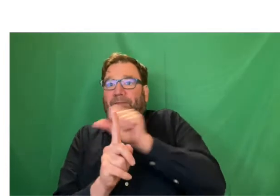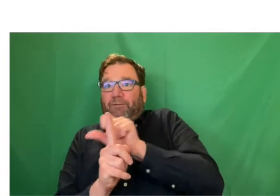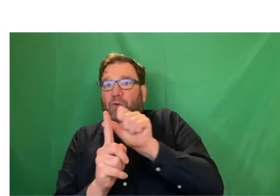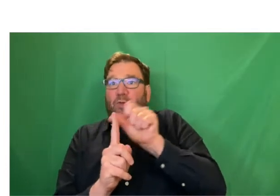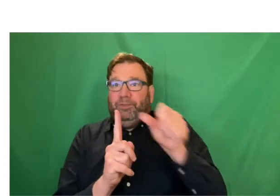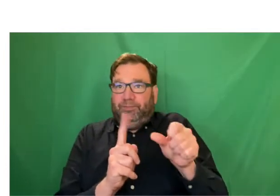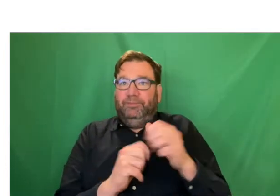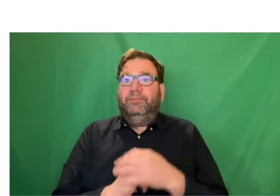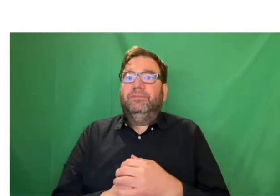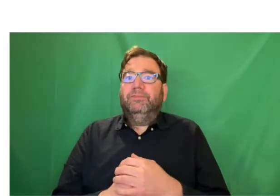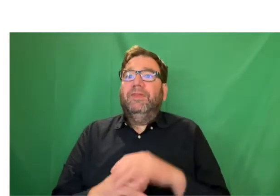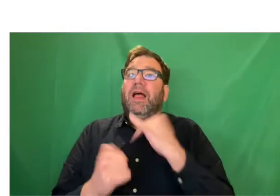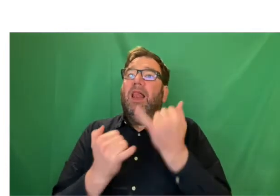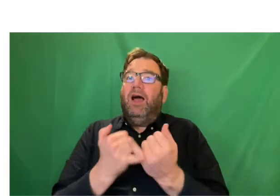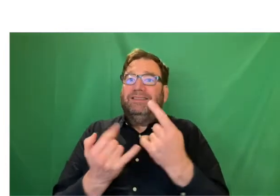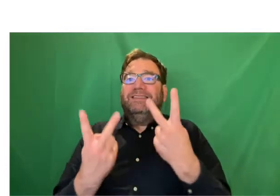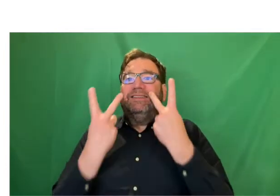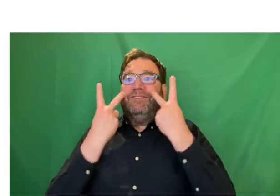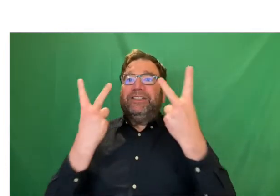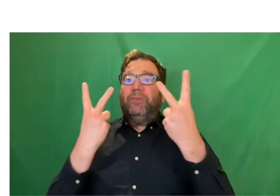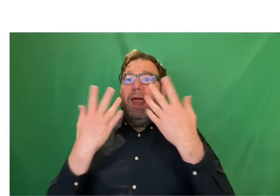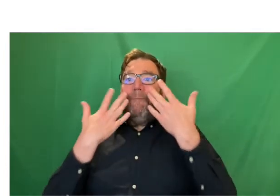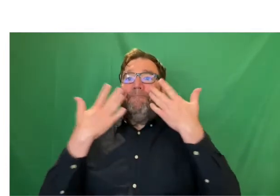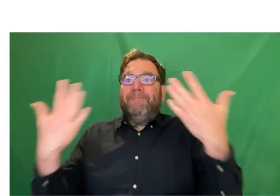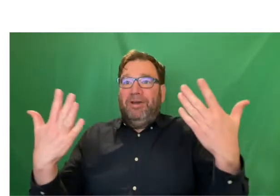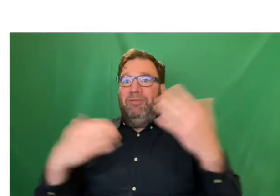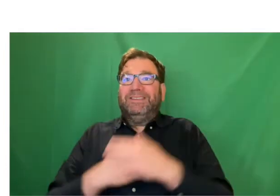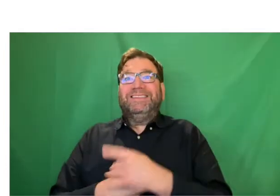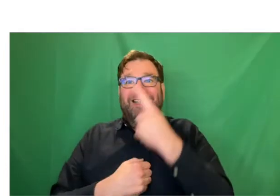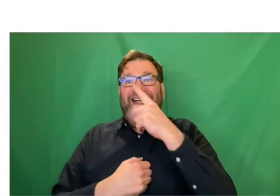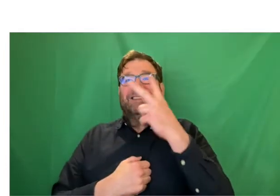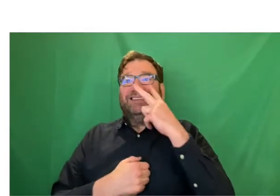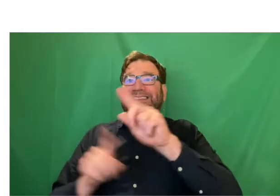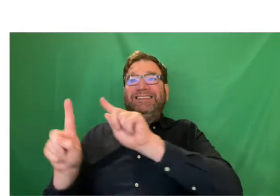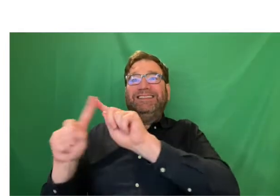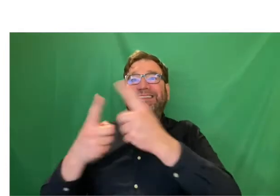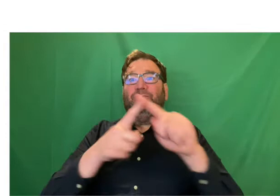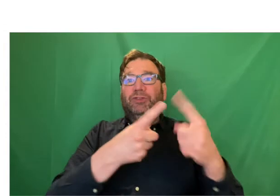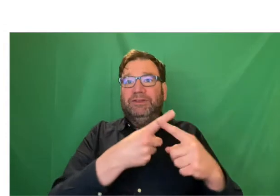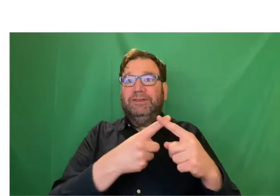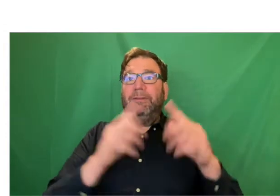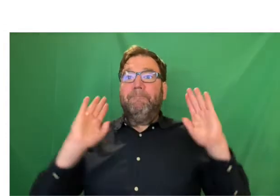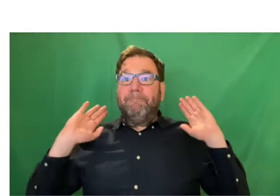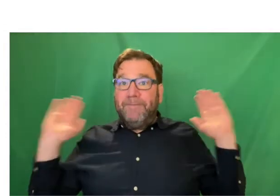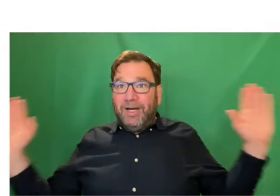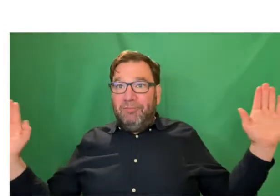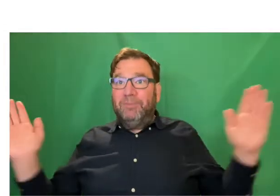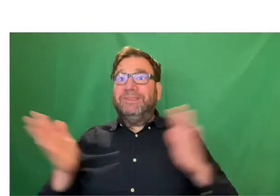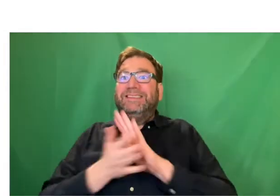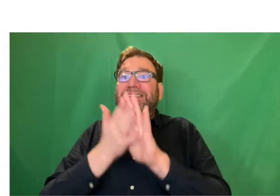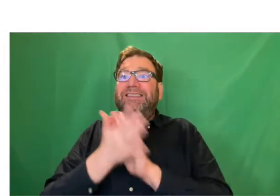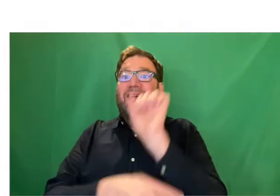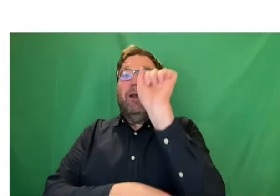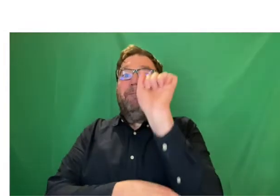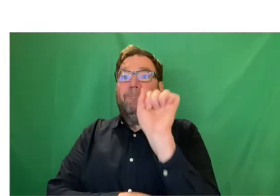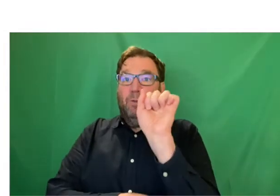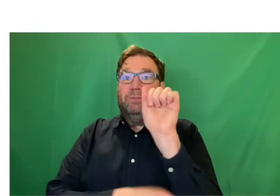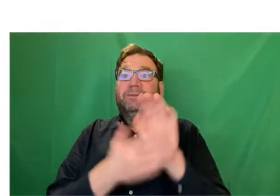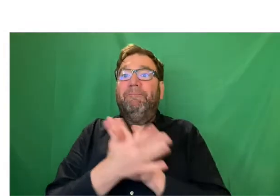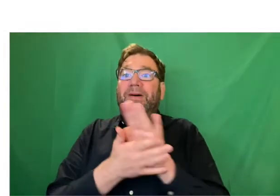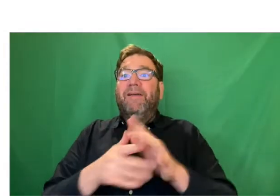The last point is about the visual appearance in our dataset. Here you can see the differences in the background and the signer